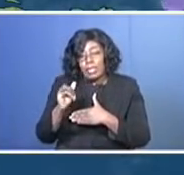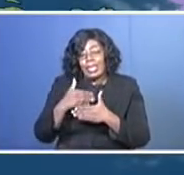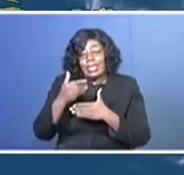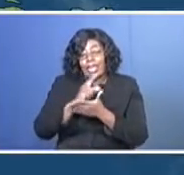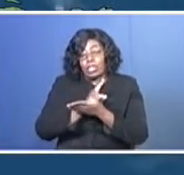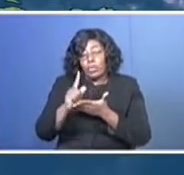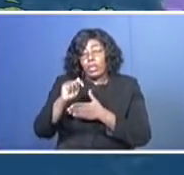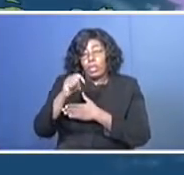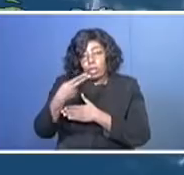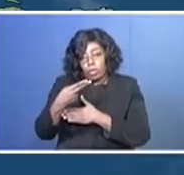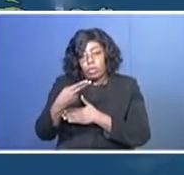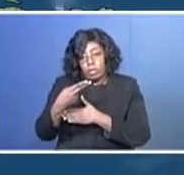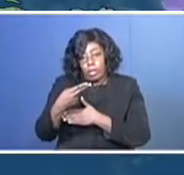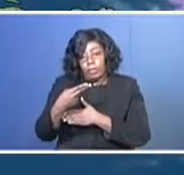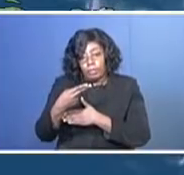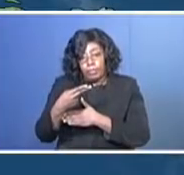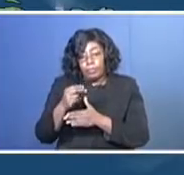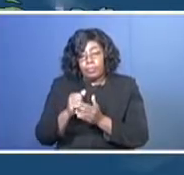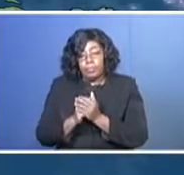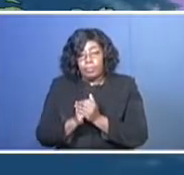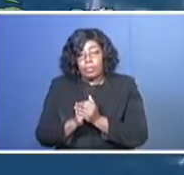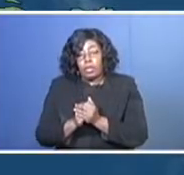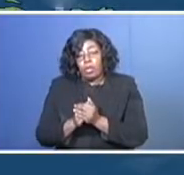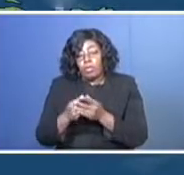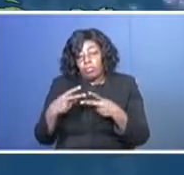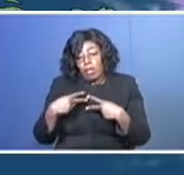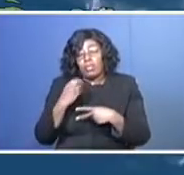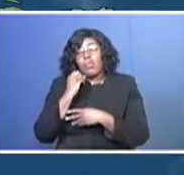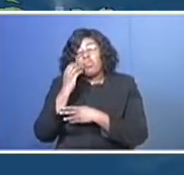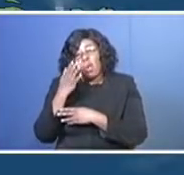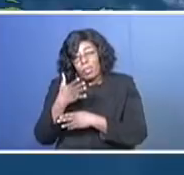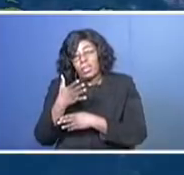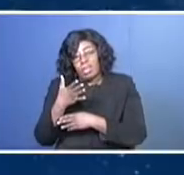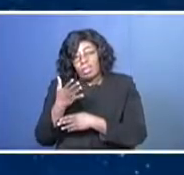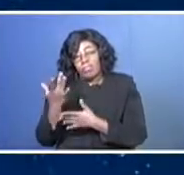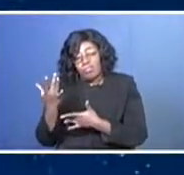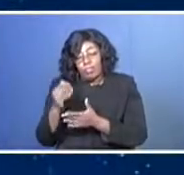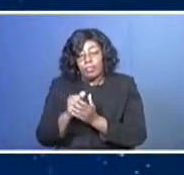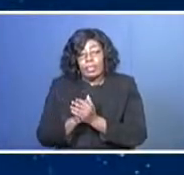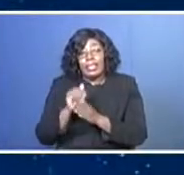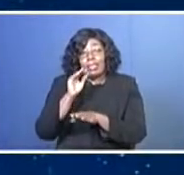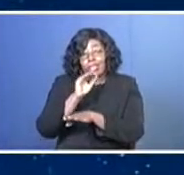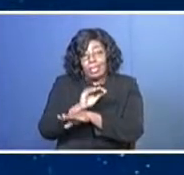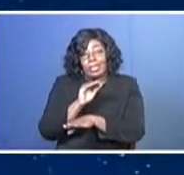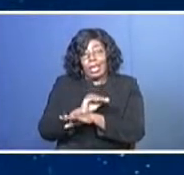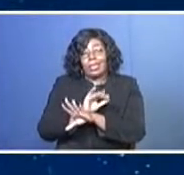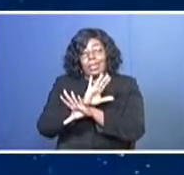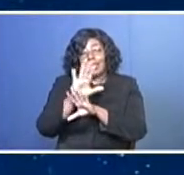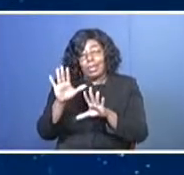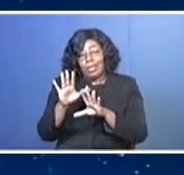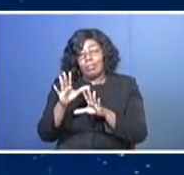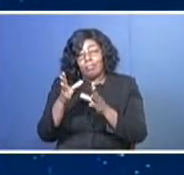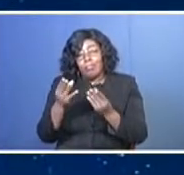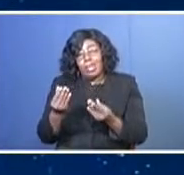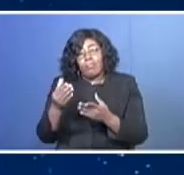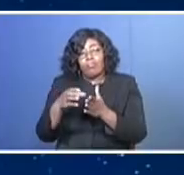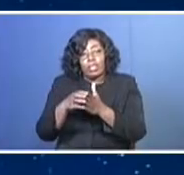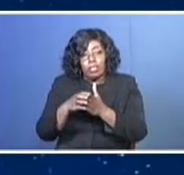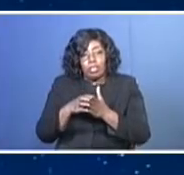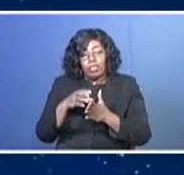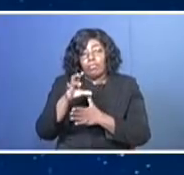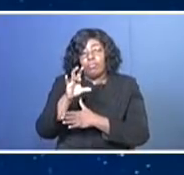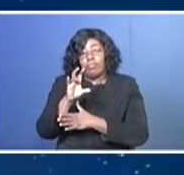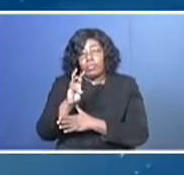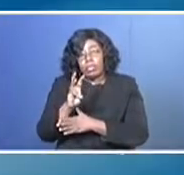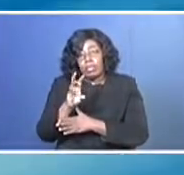So until then, we'll have to contend with some warmer days, but relatively mild nights. Tonight, we're going in for clear and mild conditions, 67 degrees